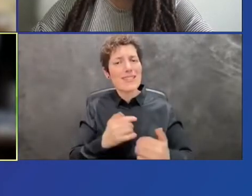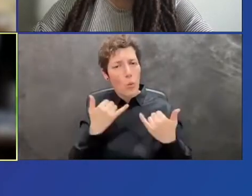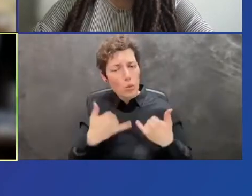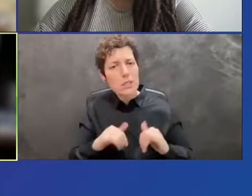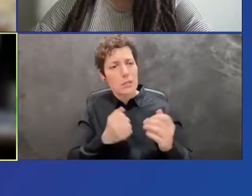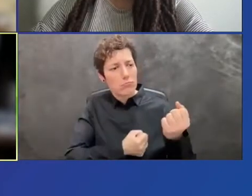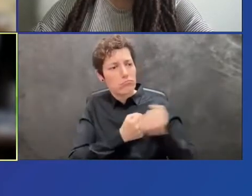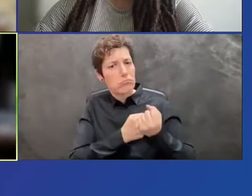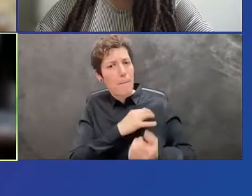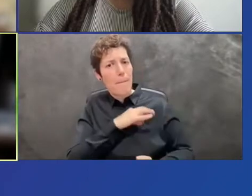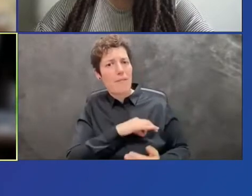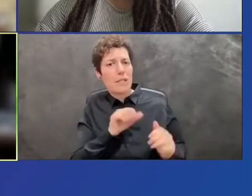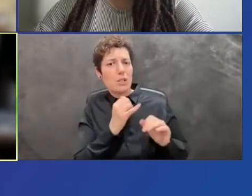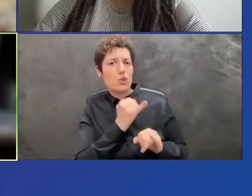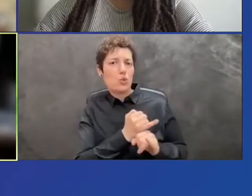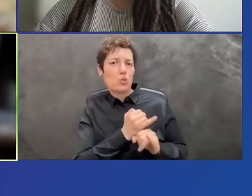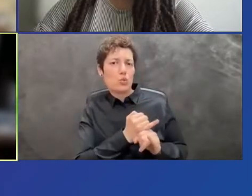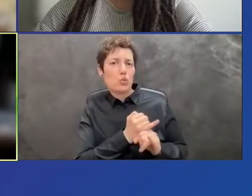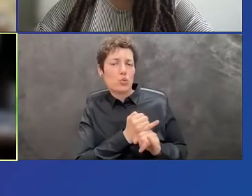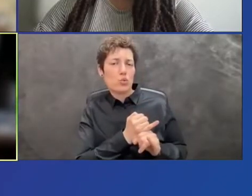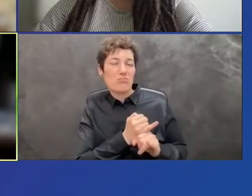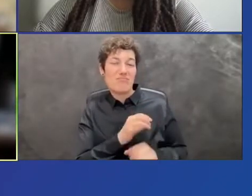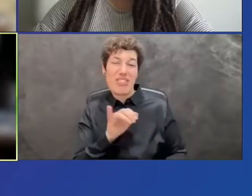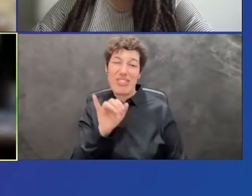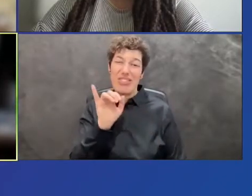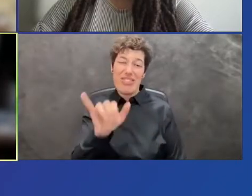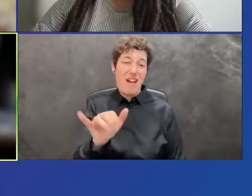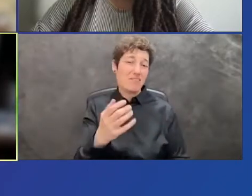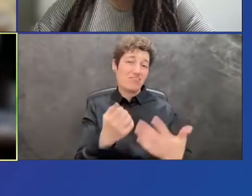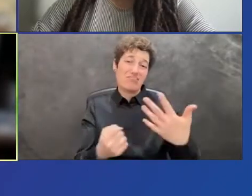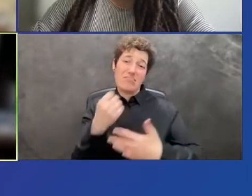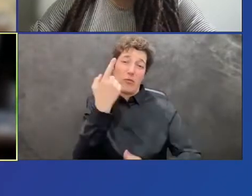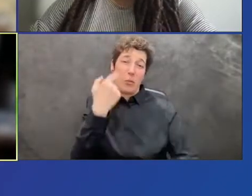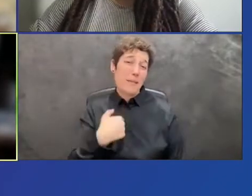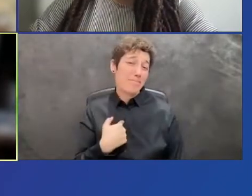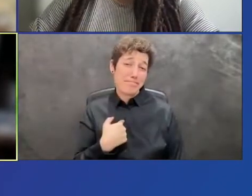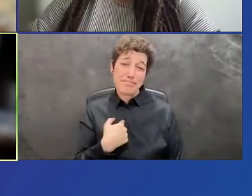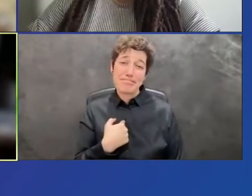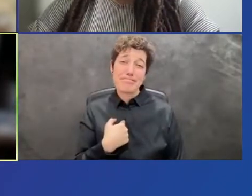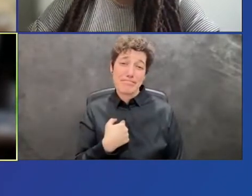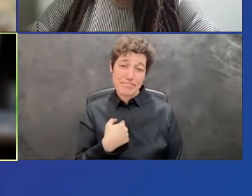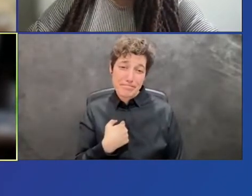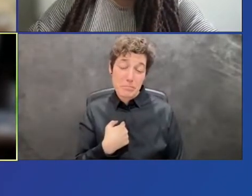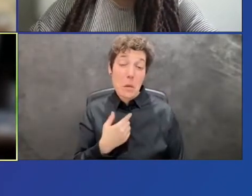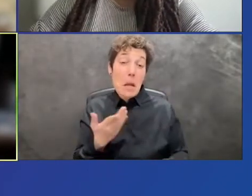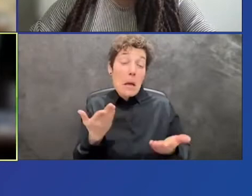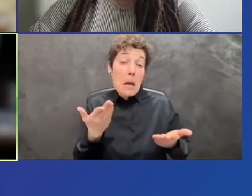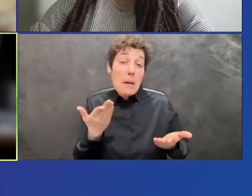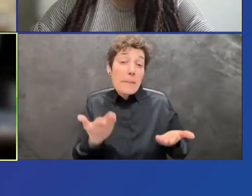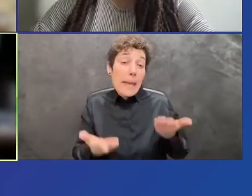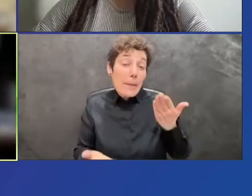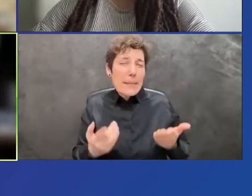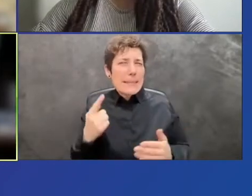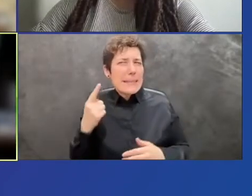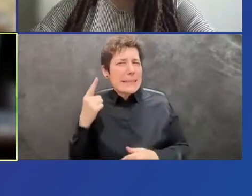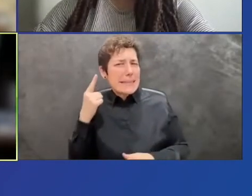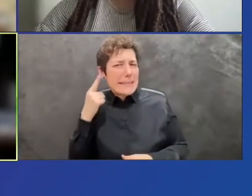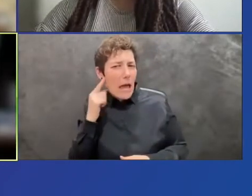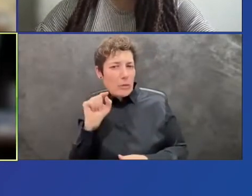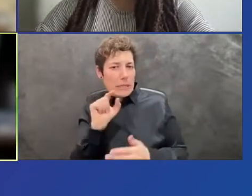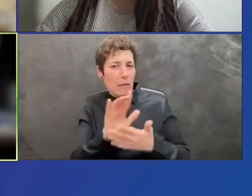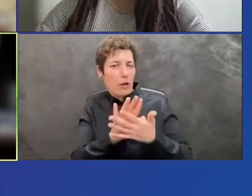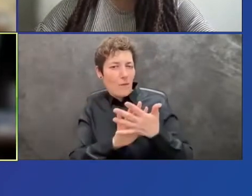institution is something that I think is absolutely essential. And it sounds perhaps a little esoteric,